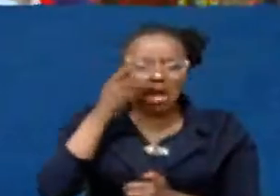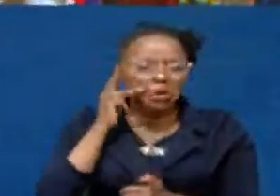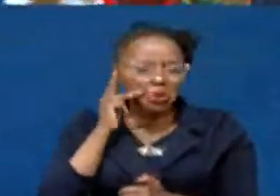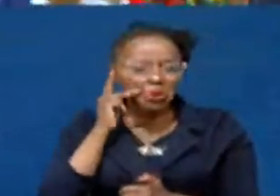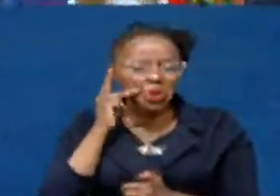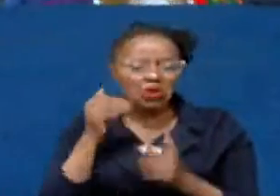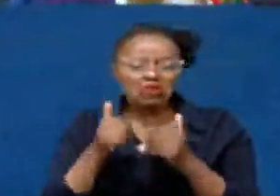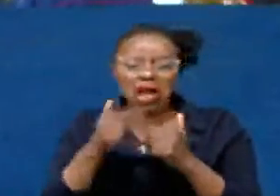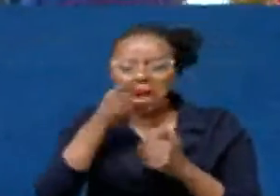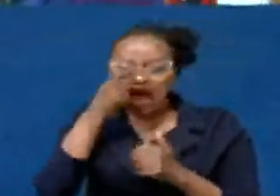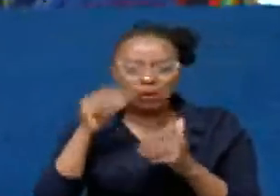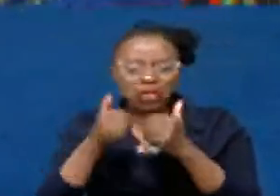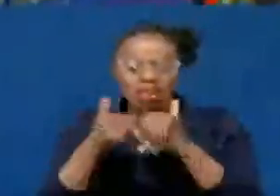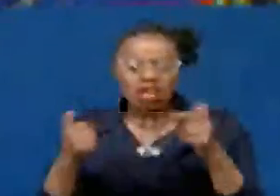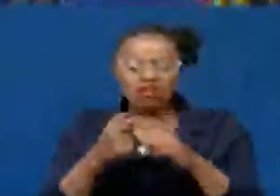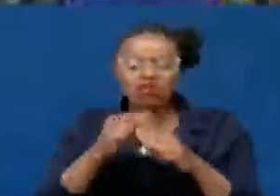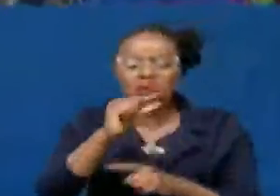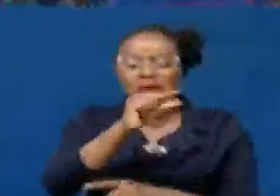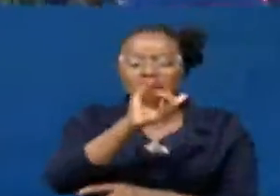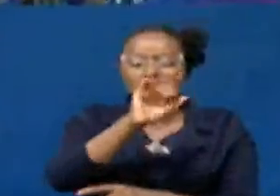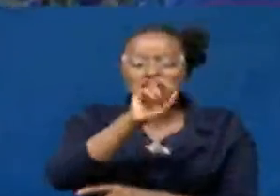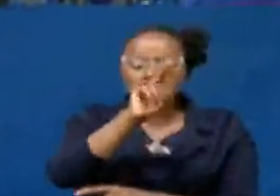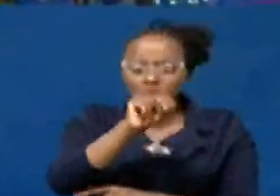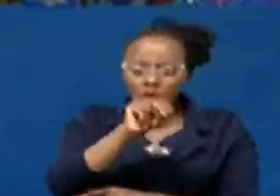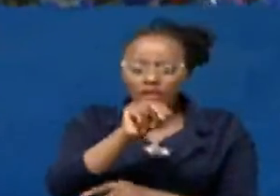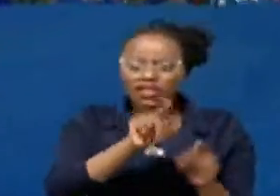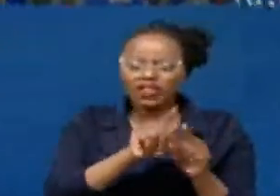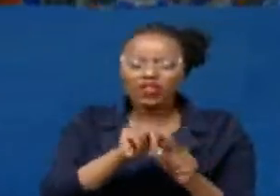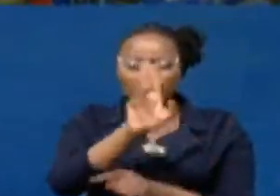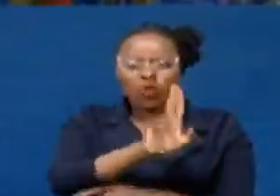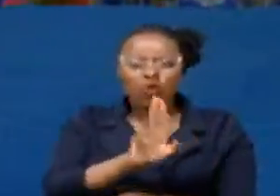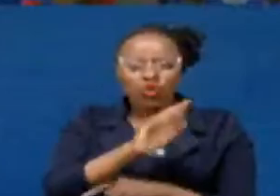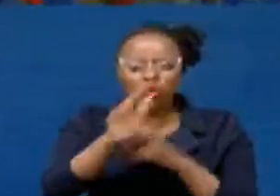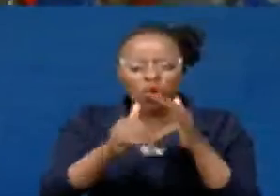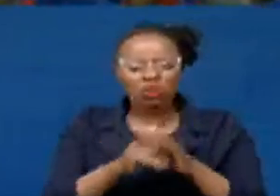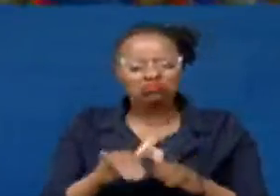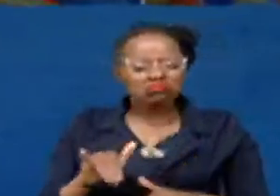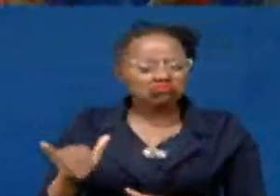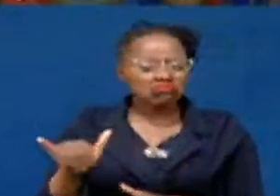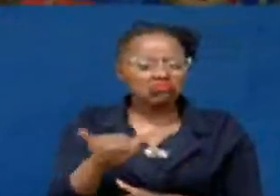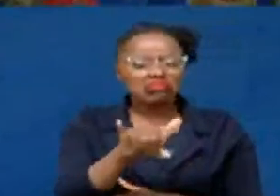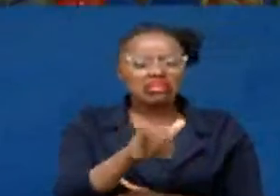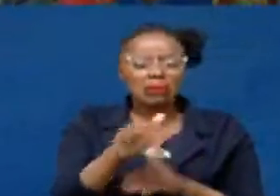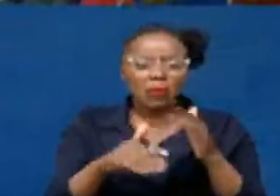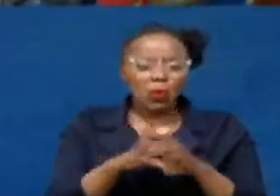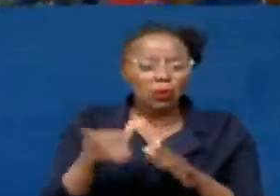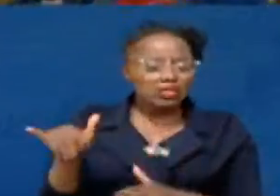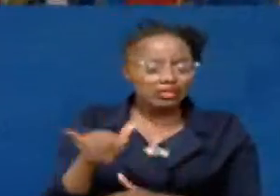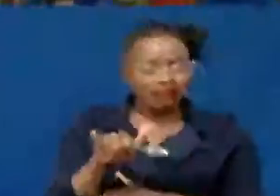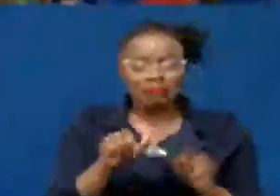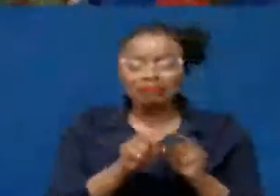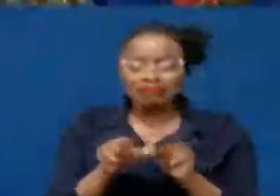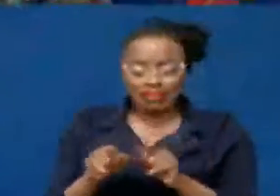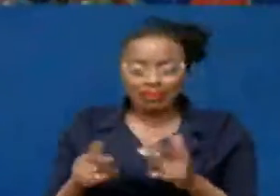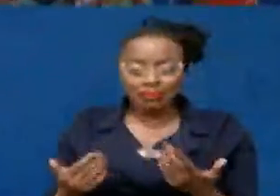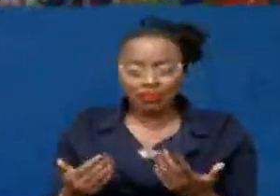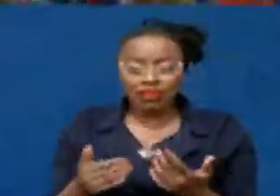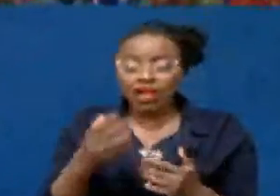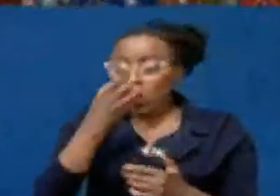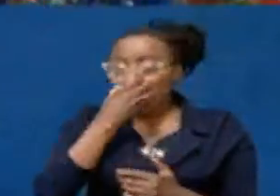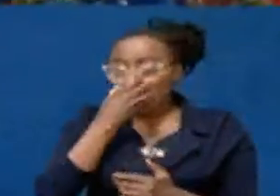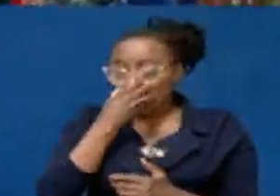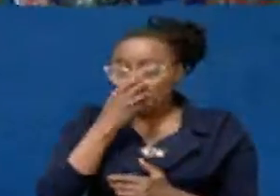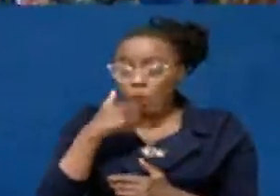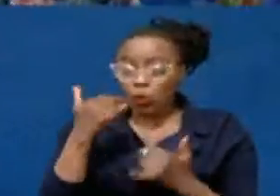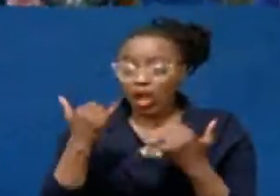Musyoka from Gideon Moi from Uhuru Kenyatta. They're all the same, basically. And even William Ruto,